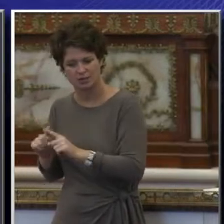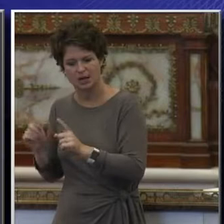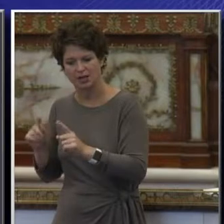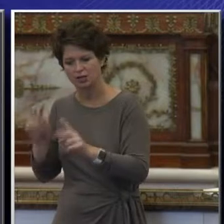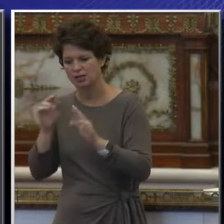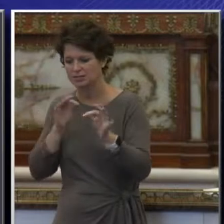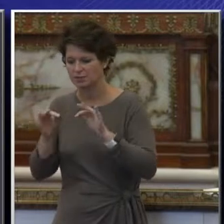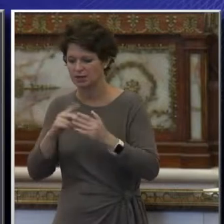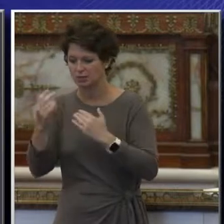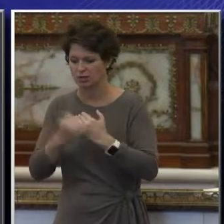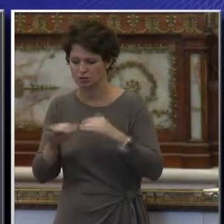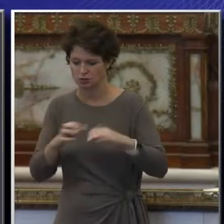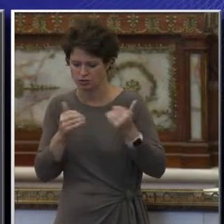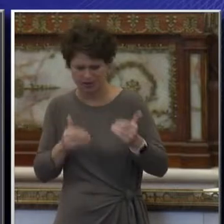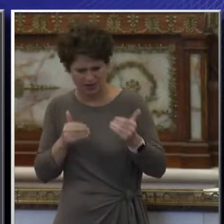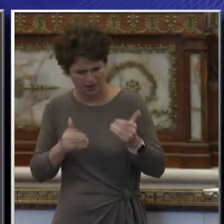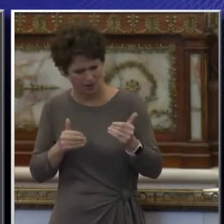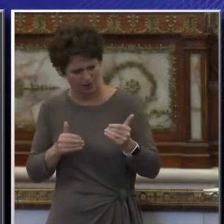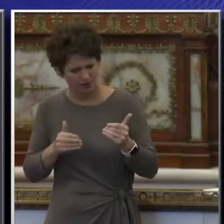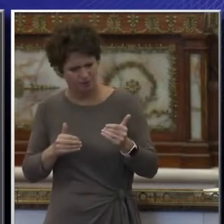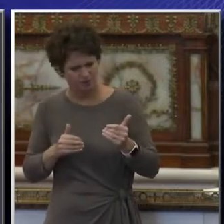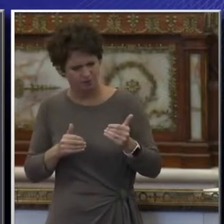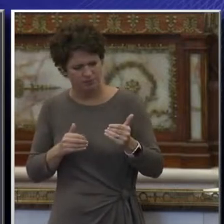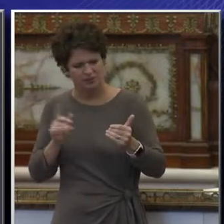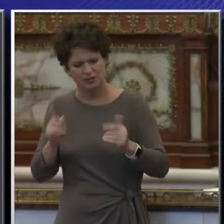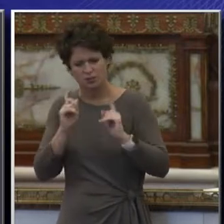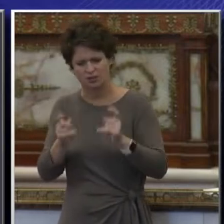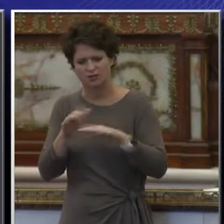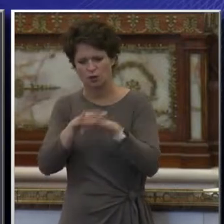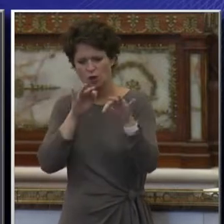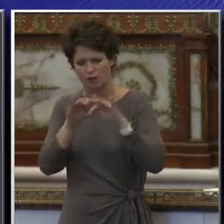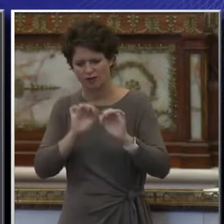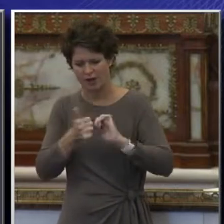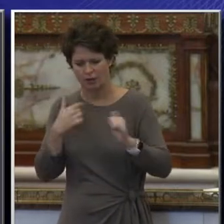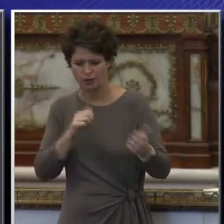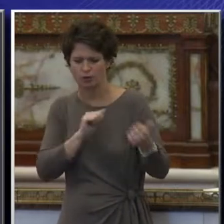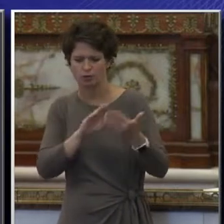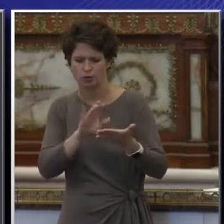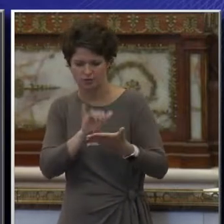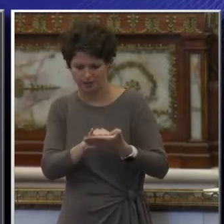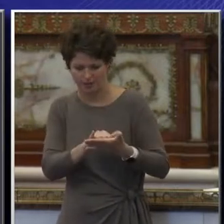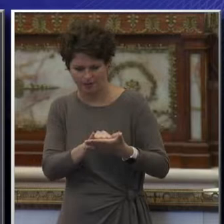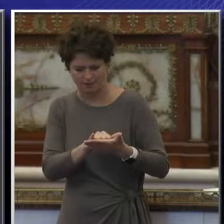we're doing out in Chicago, just to give you a little bit of an overview on how we're approaching that.